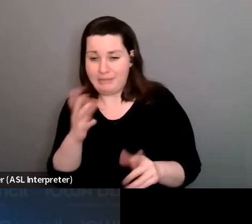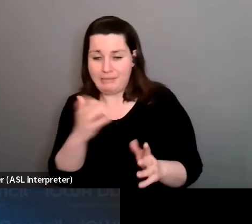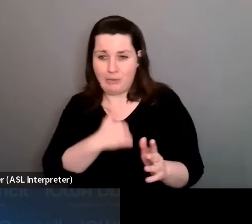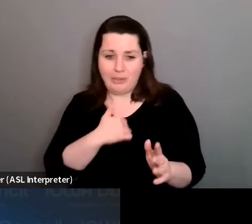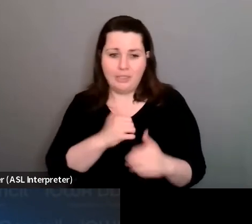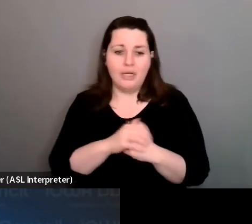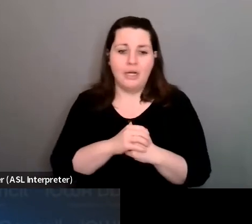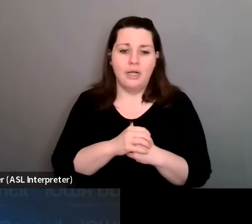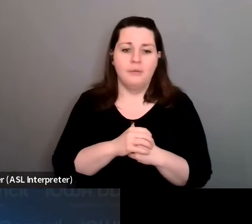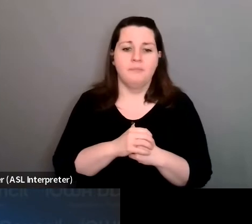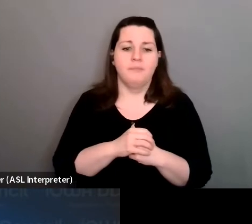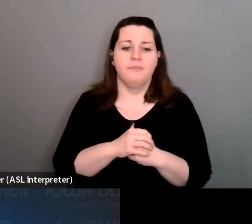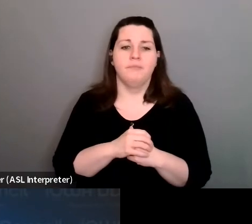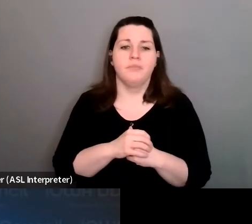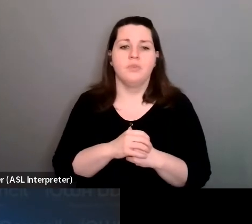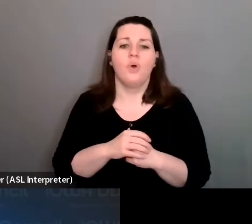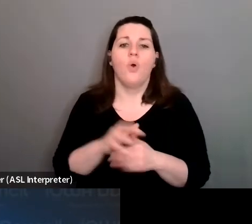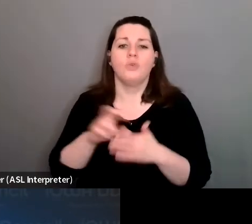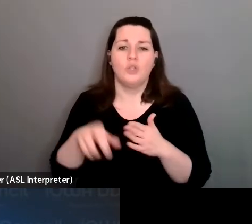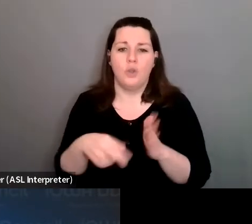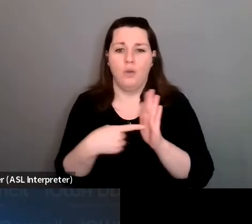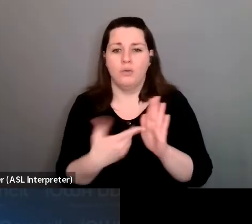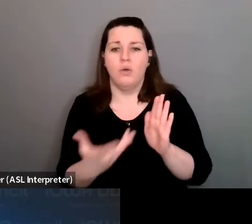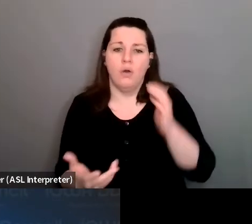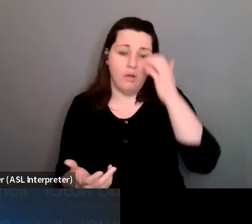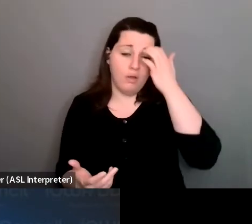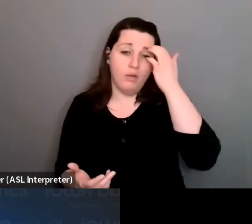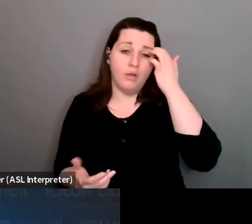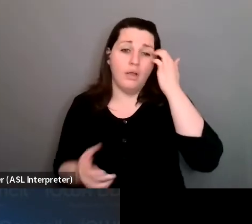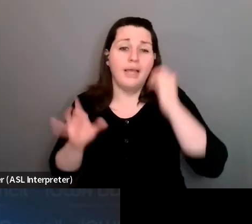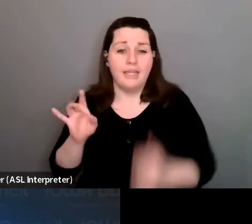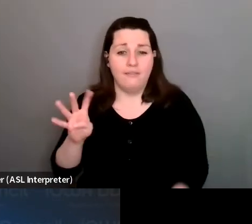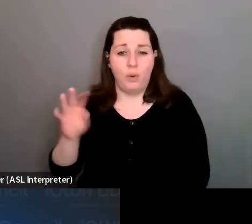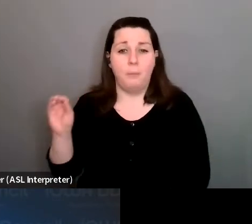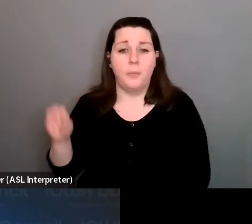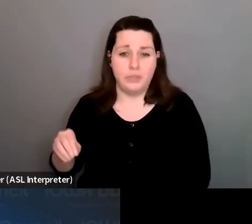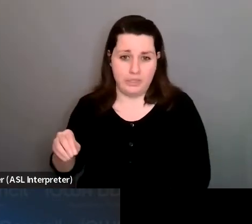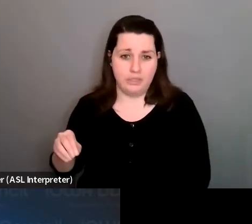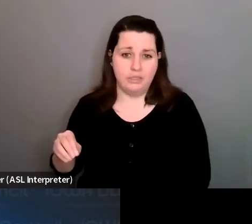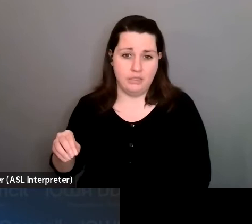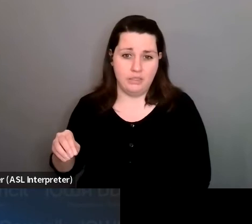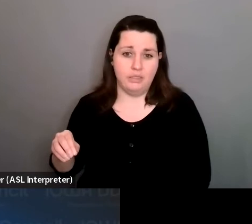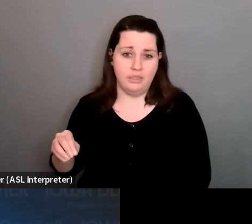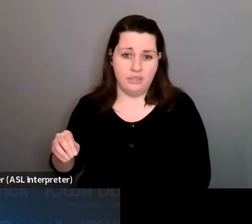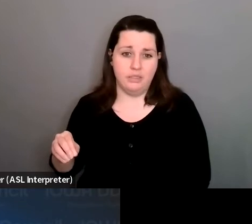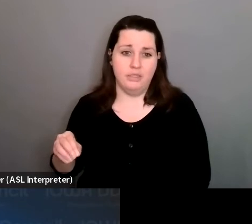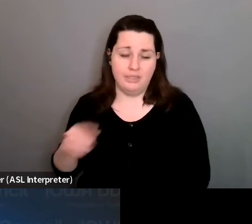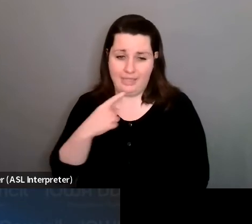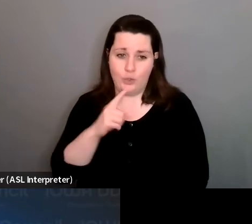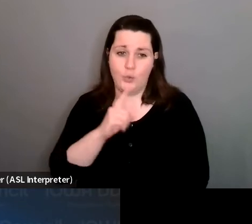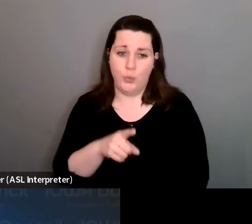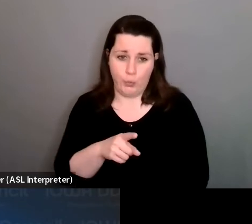then we can share the results. So it looks like 84% of you answered true